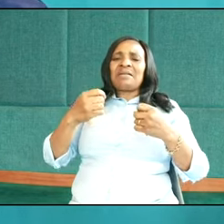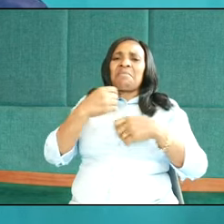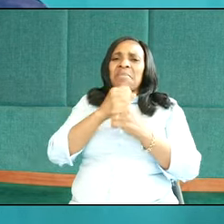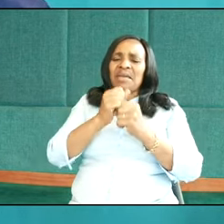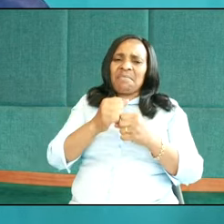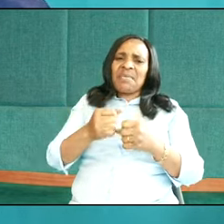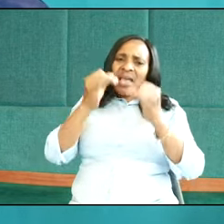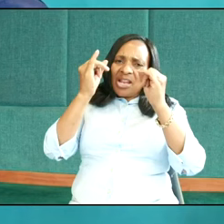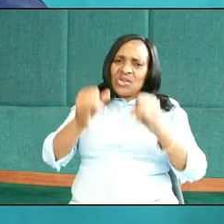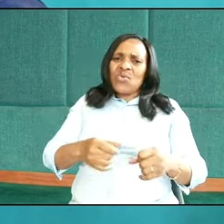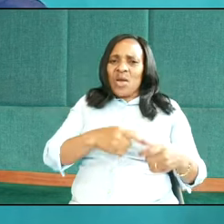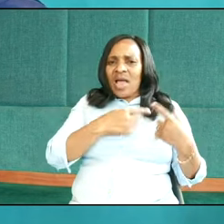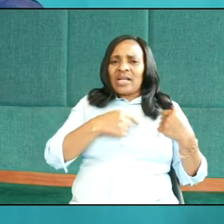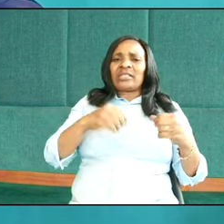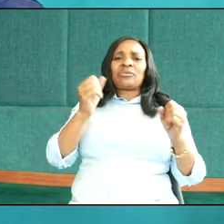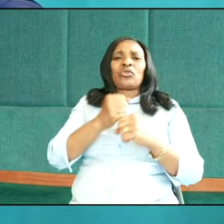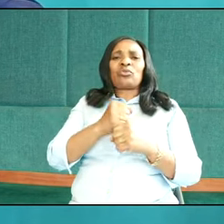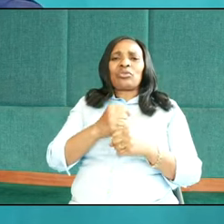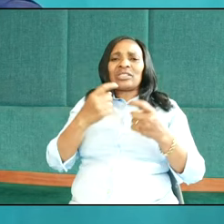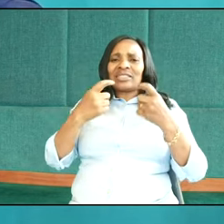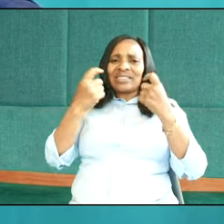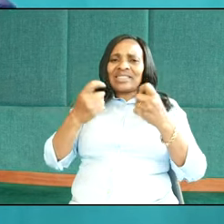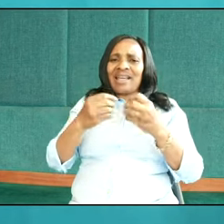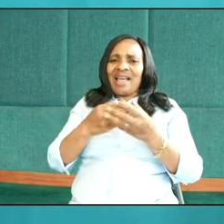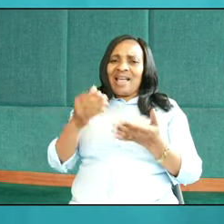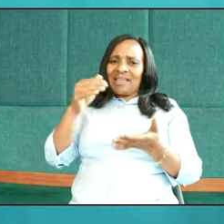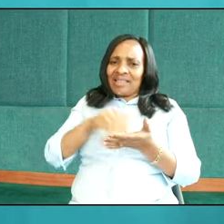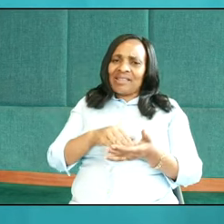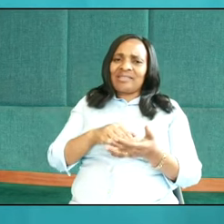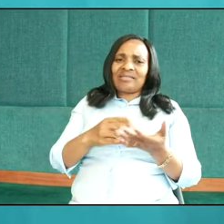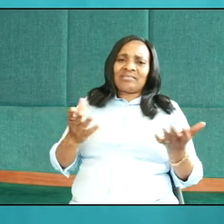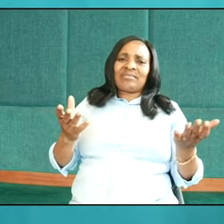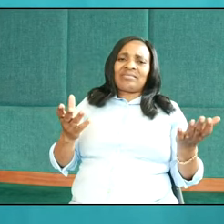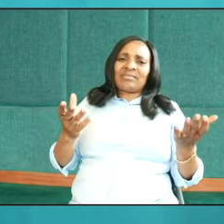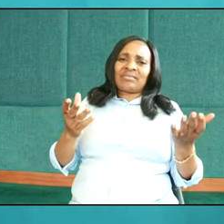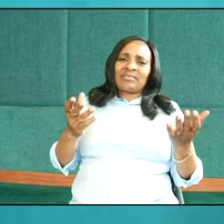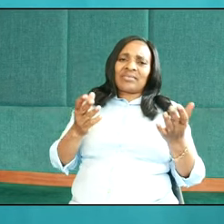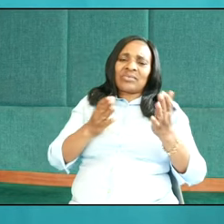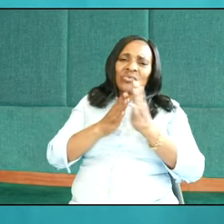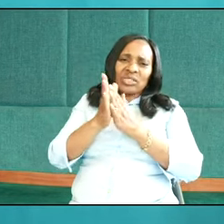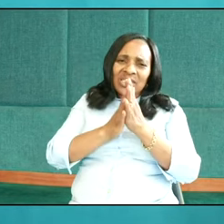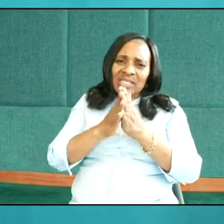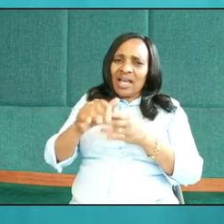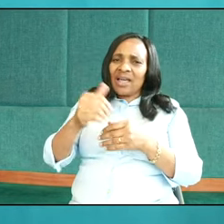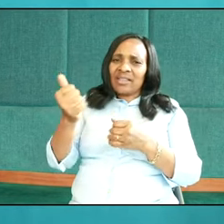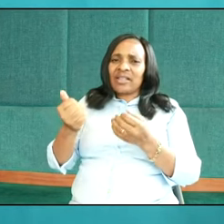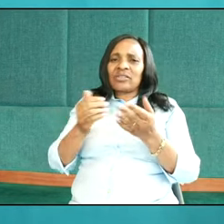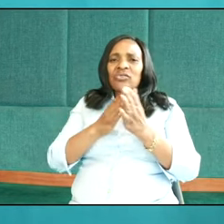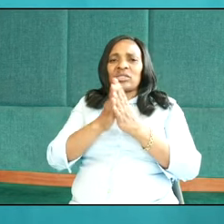heart, you know, that I might not sin anymore. Which is an interesting aspect.